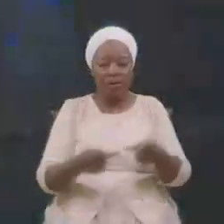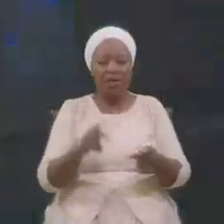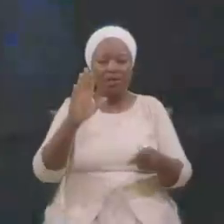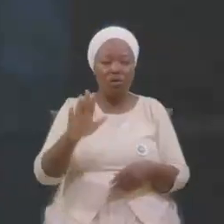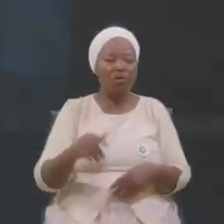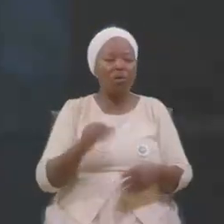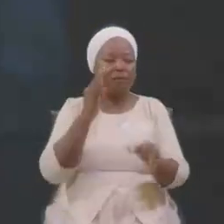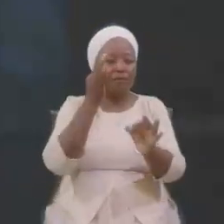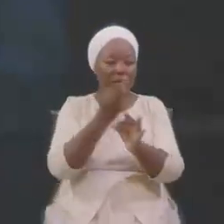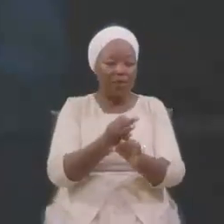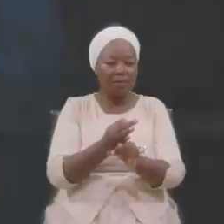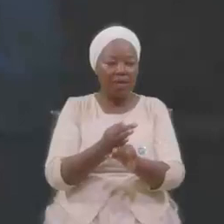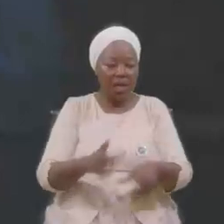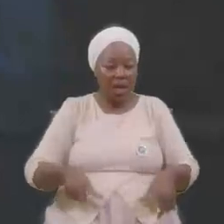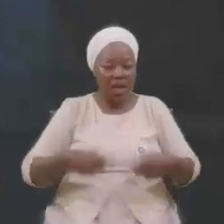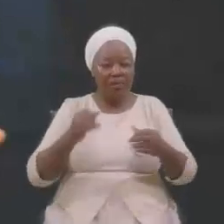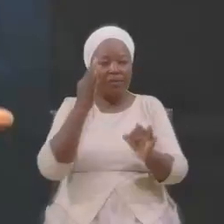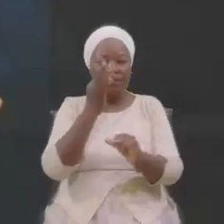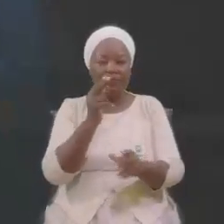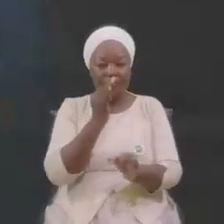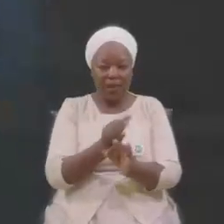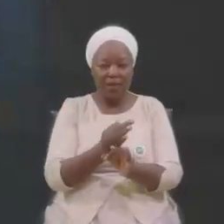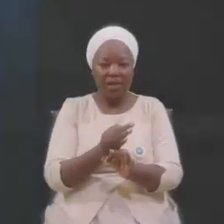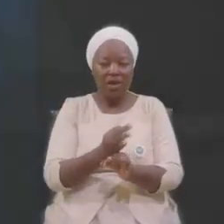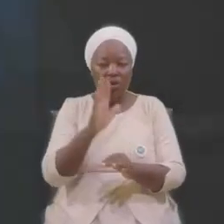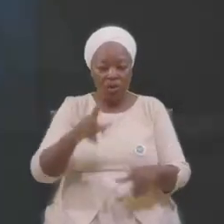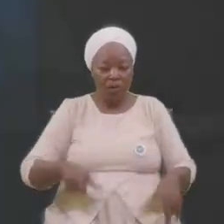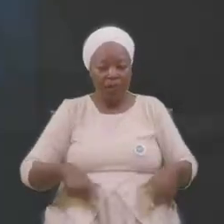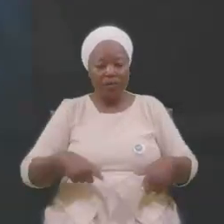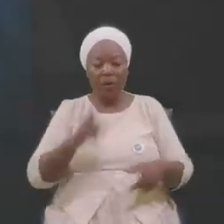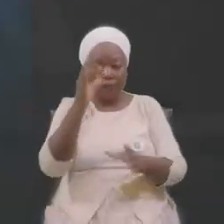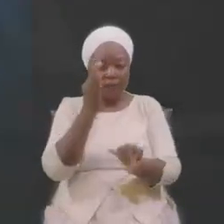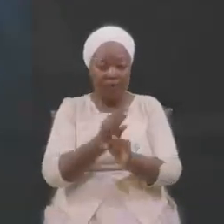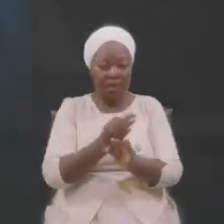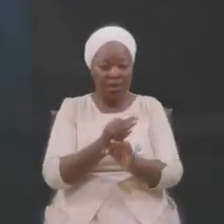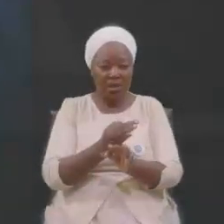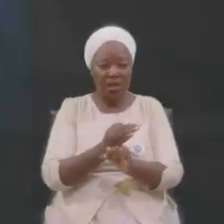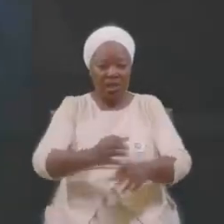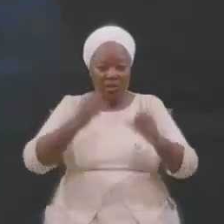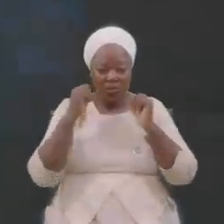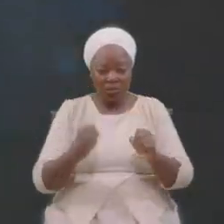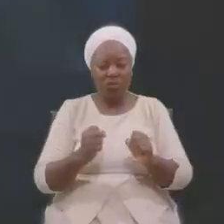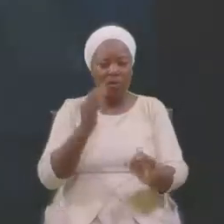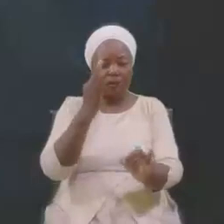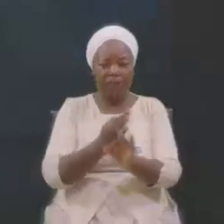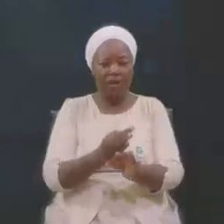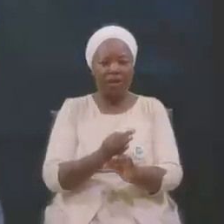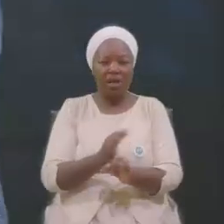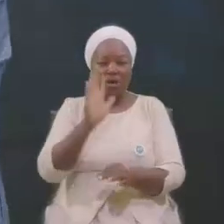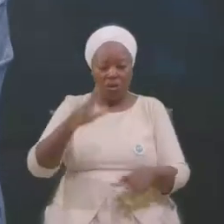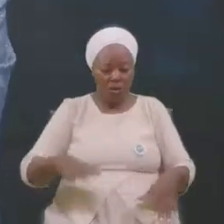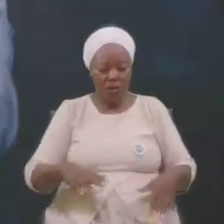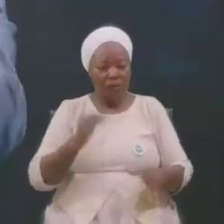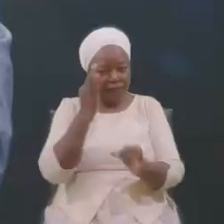living faith, your faith, dynamic faith, your faith, transforming faith, your faith to